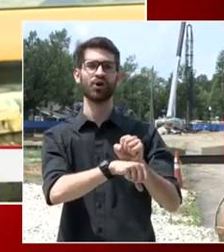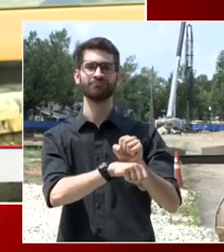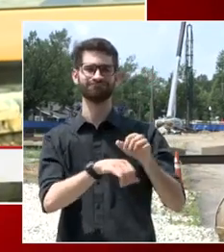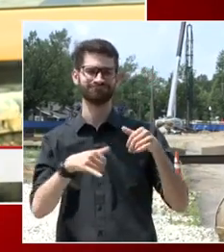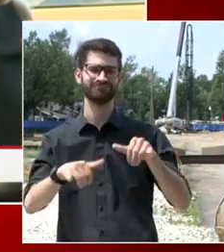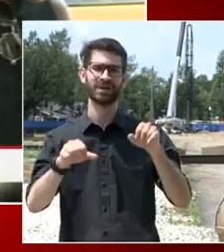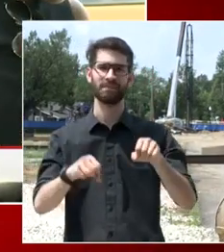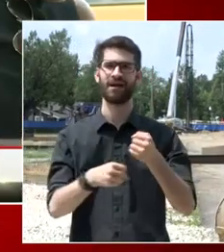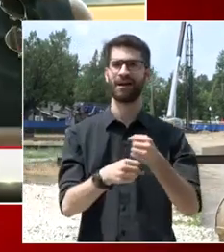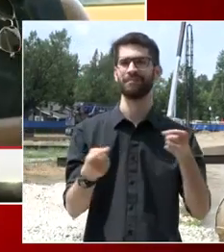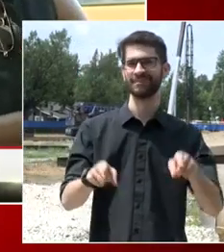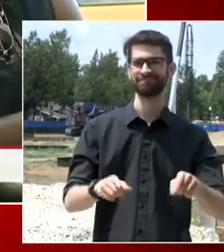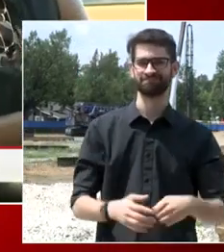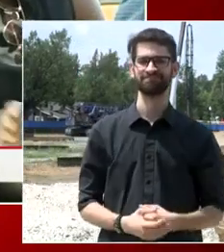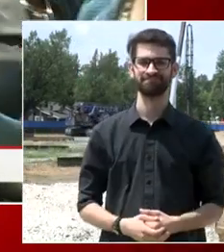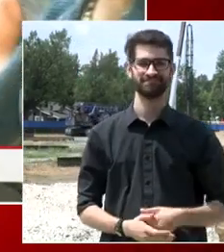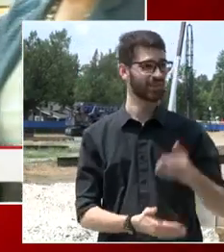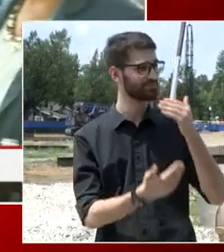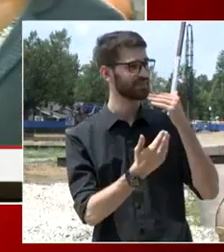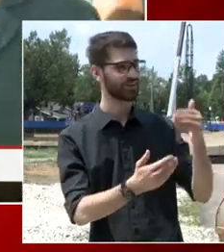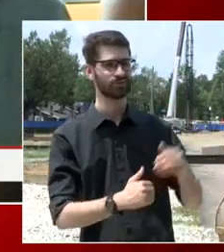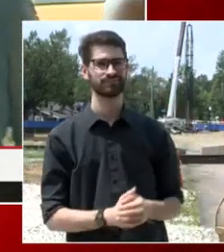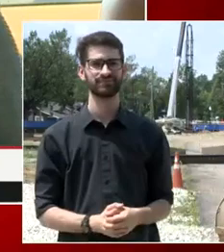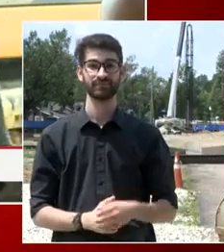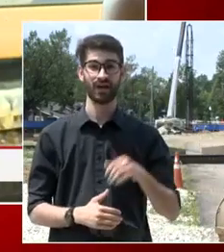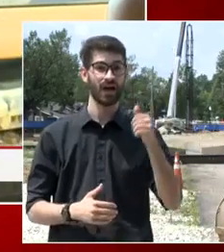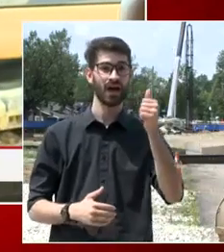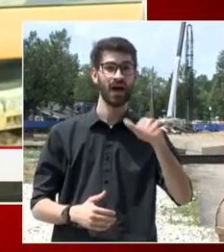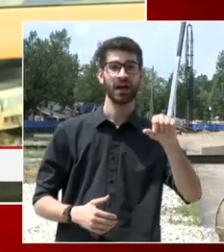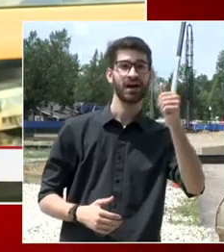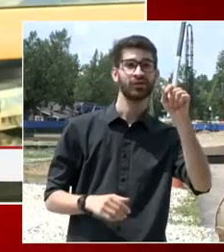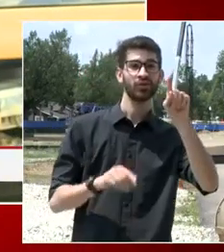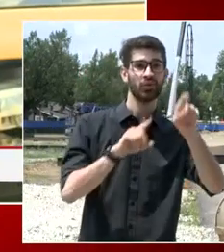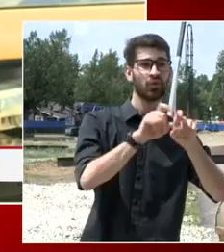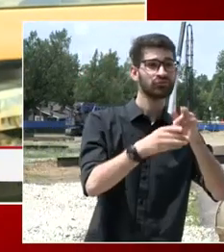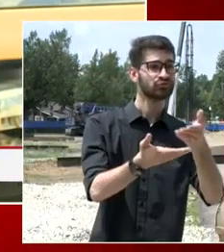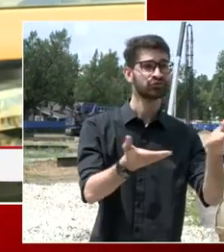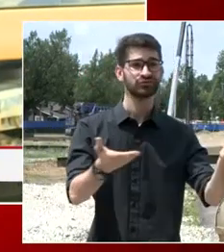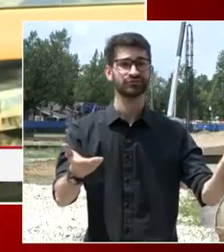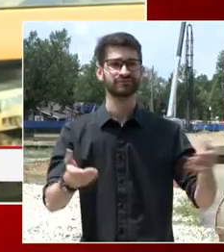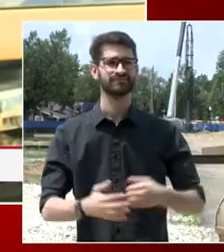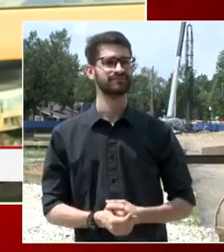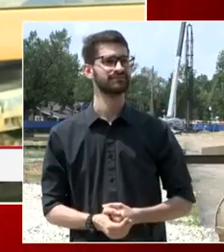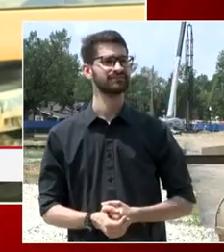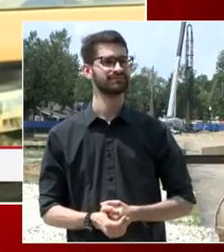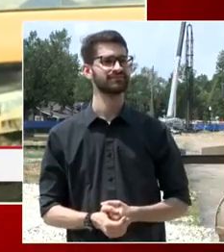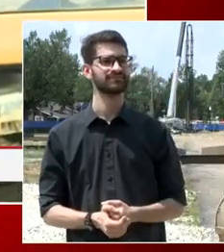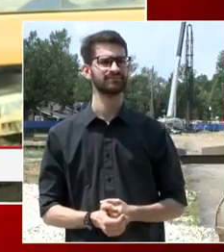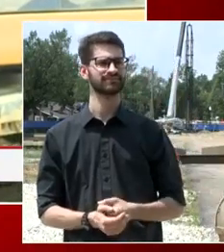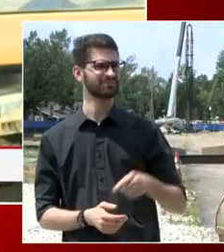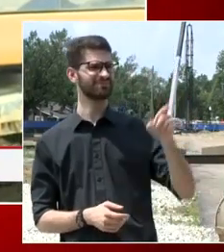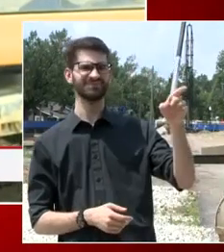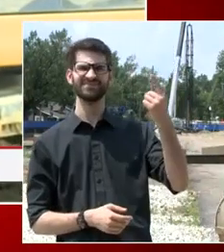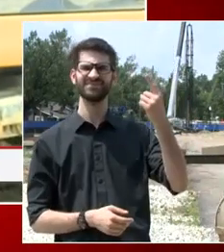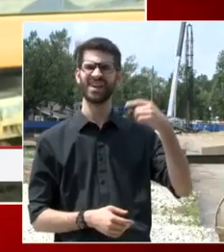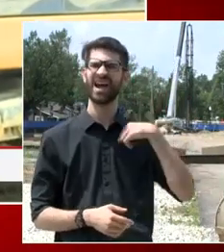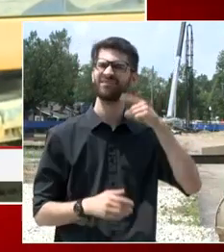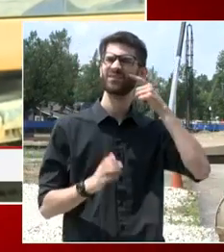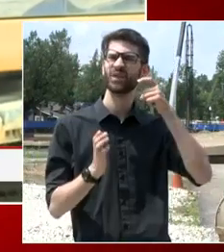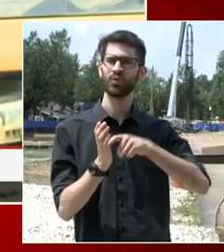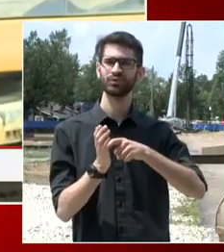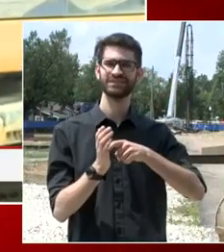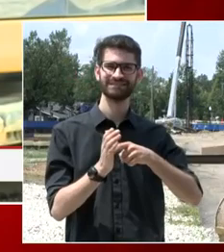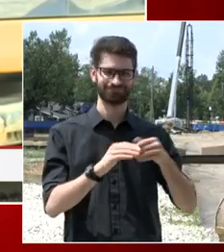you. All right, any other press questions? Hi. Hi. There's been a slight uptick in